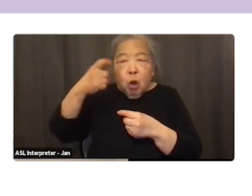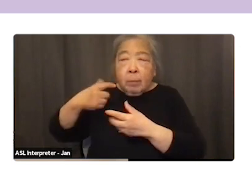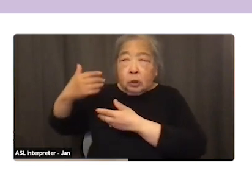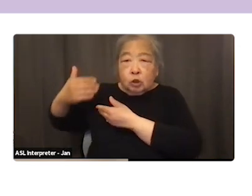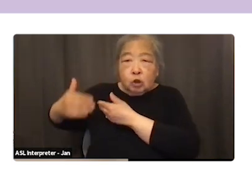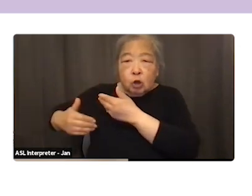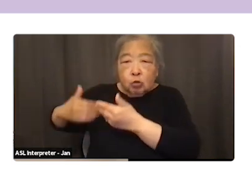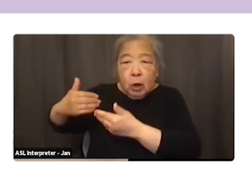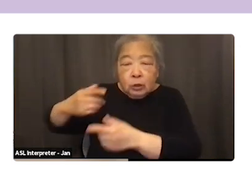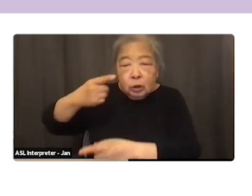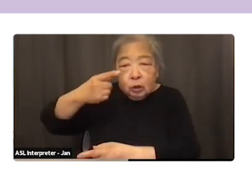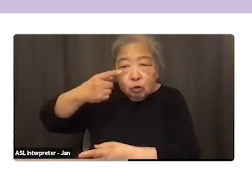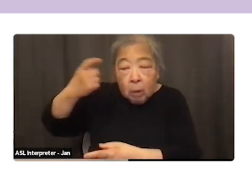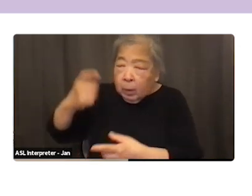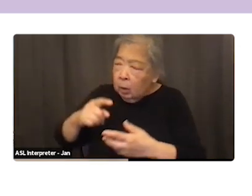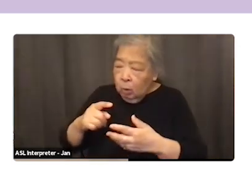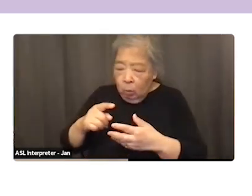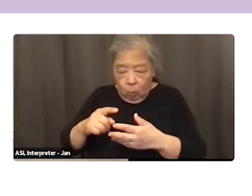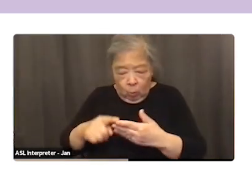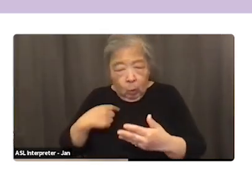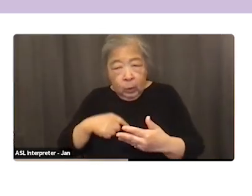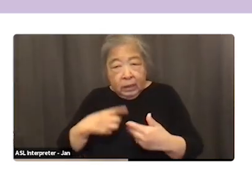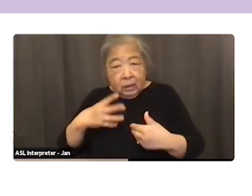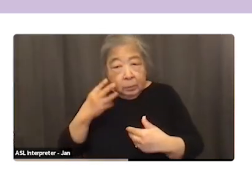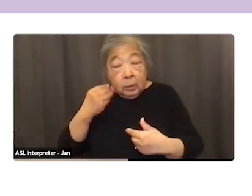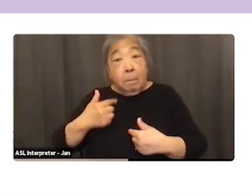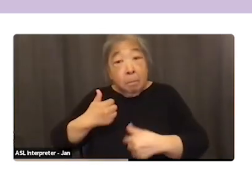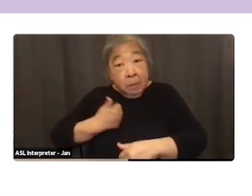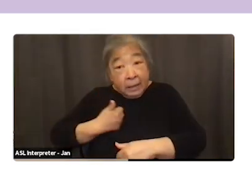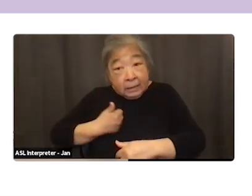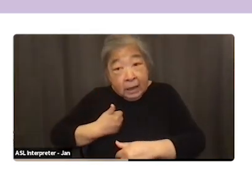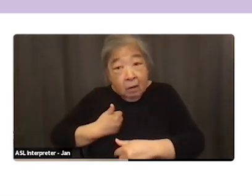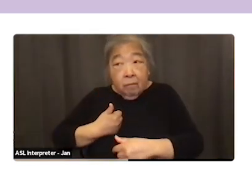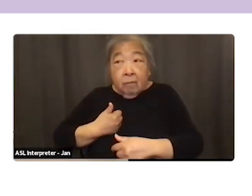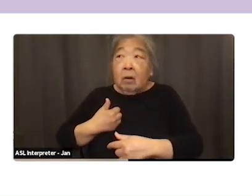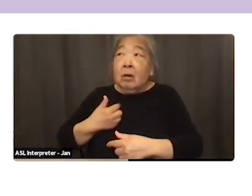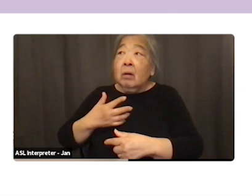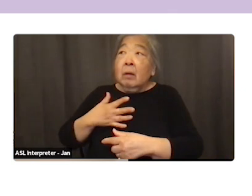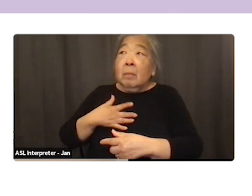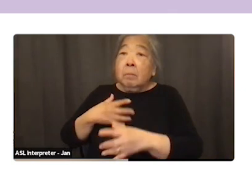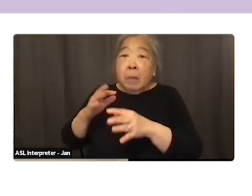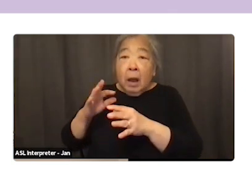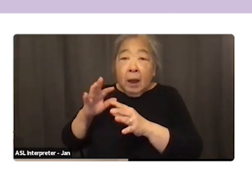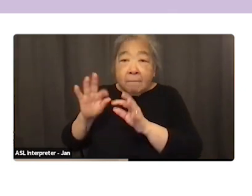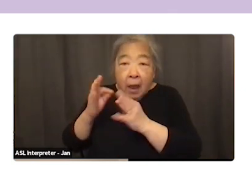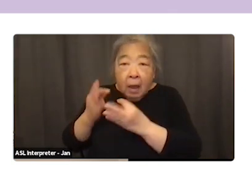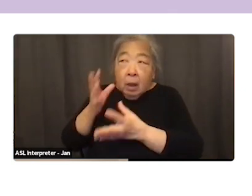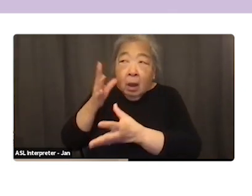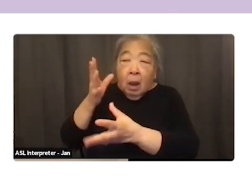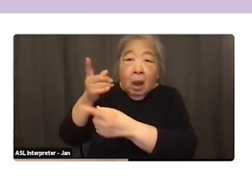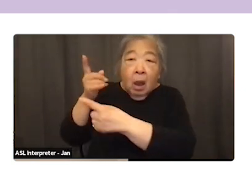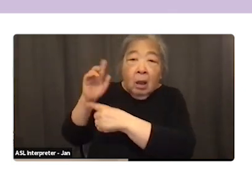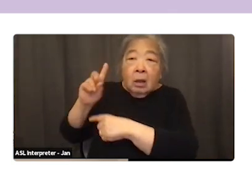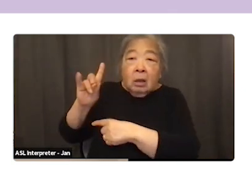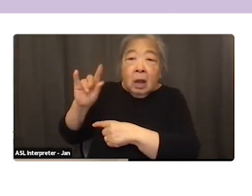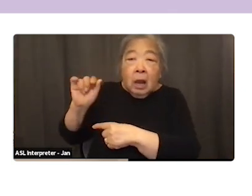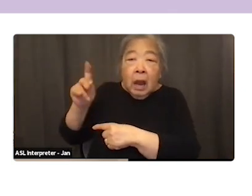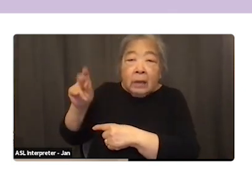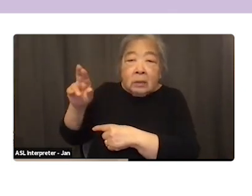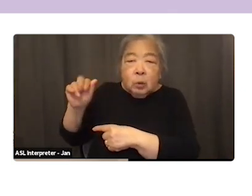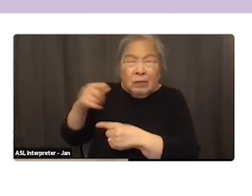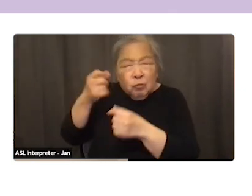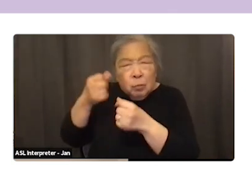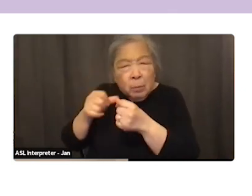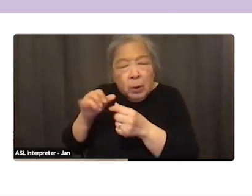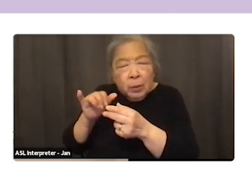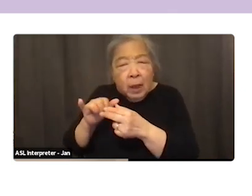as the daughter of the diaspora, I had to learn and remember that my relationship with the unknown was